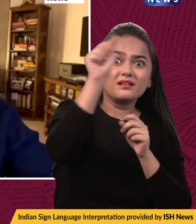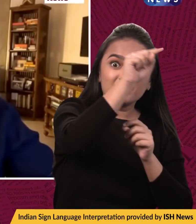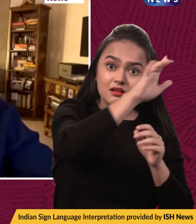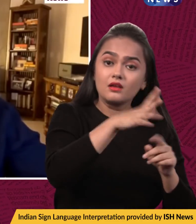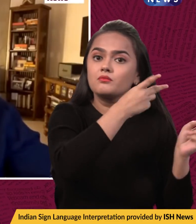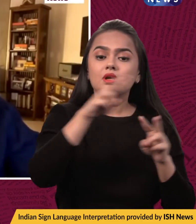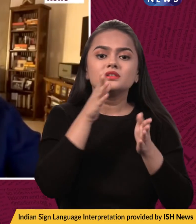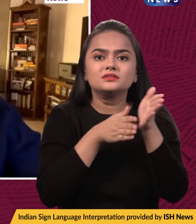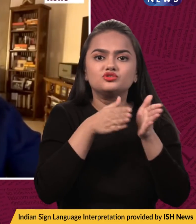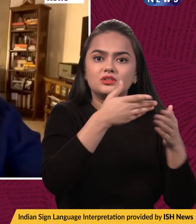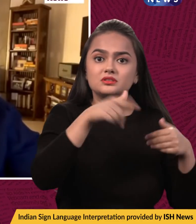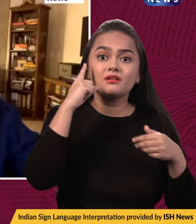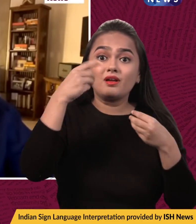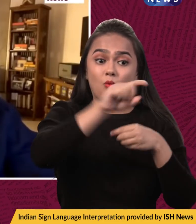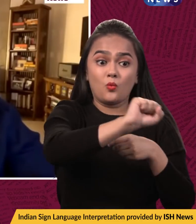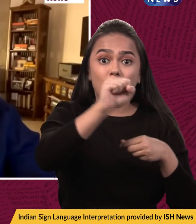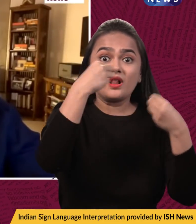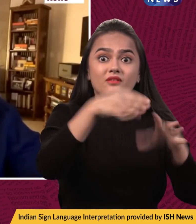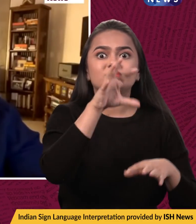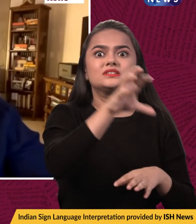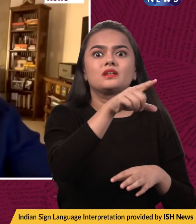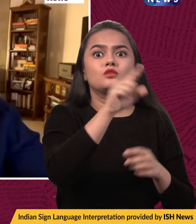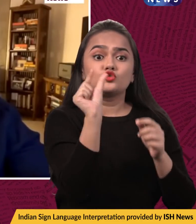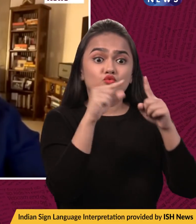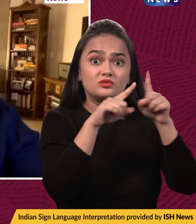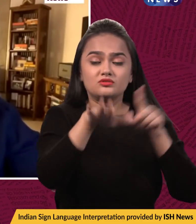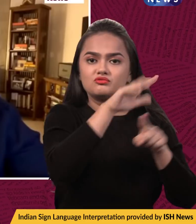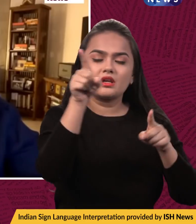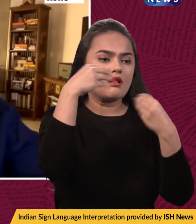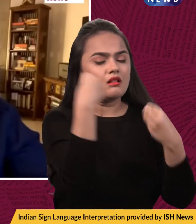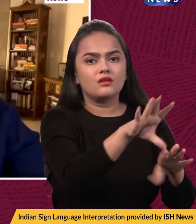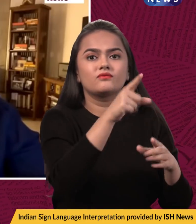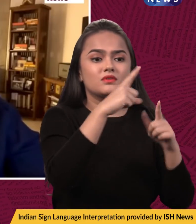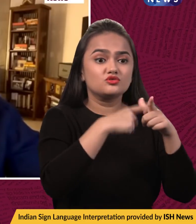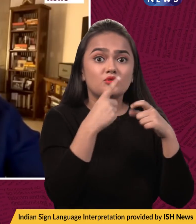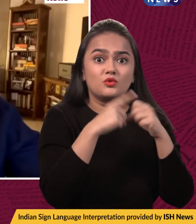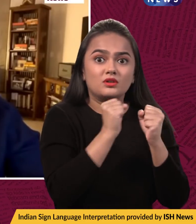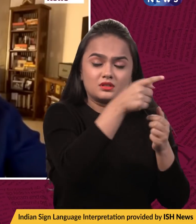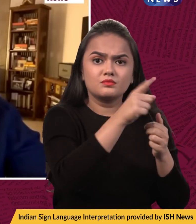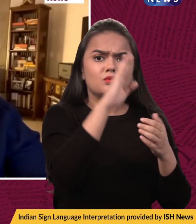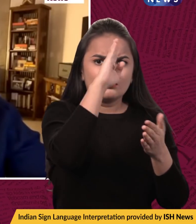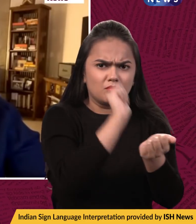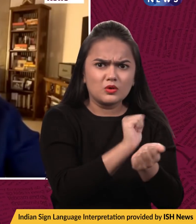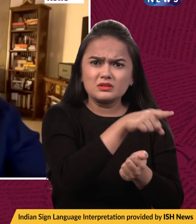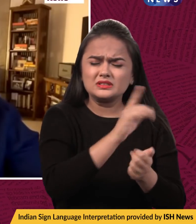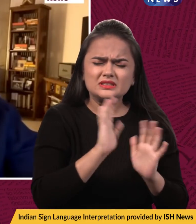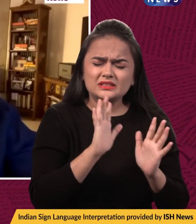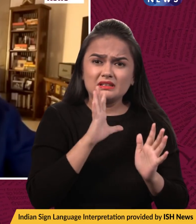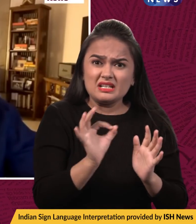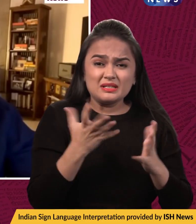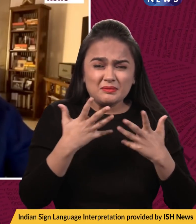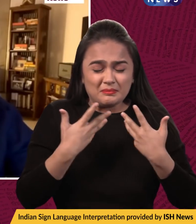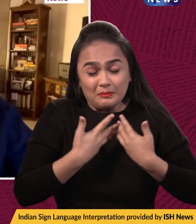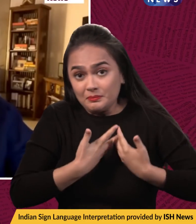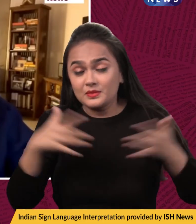to the train station to leave the state, to leave the Union Territory, I beg your pardon, of Jammu and Kashmir. The police have launched a massive